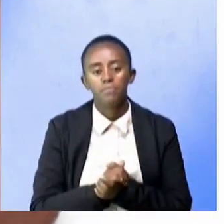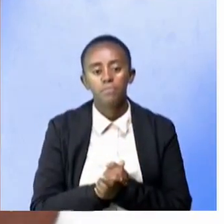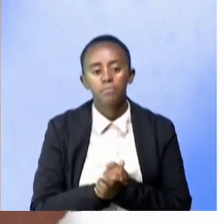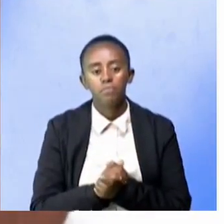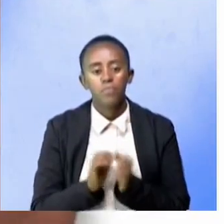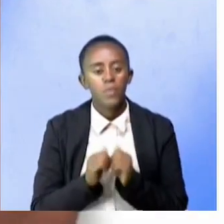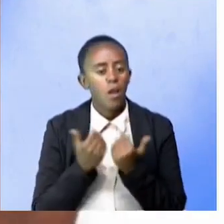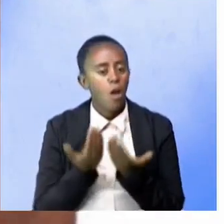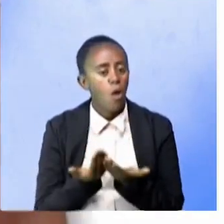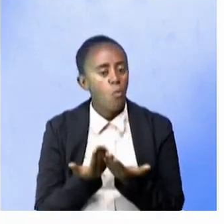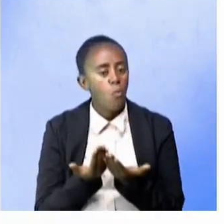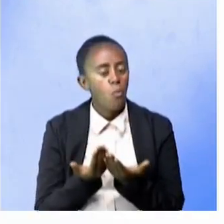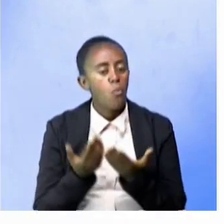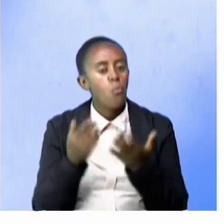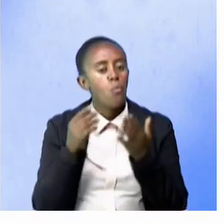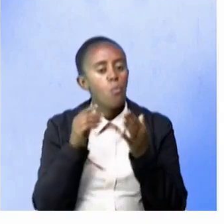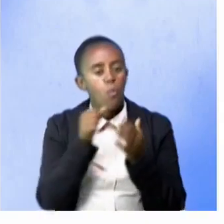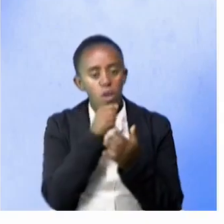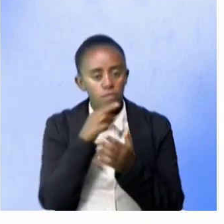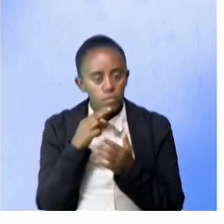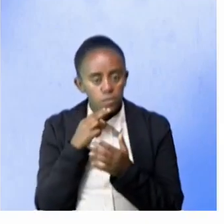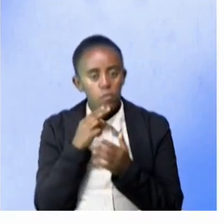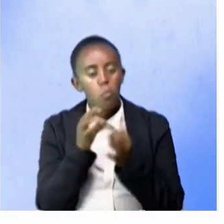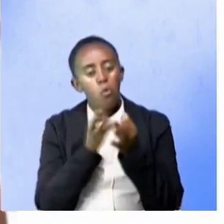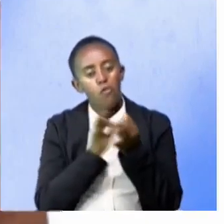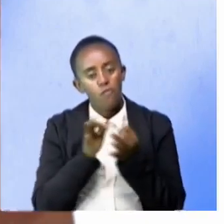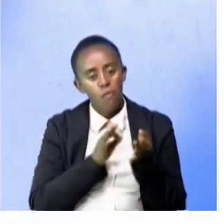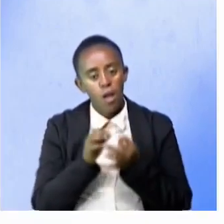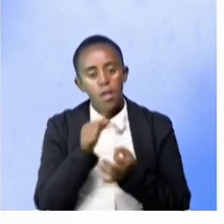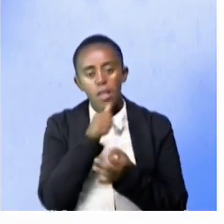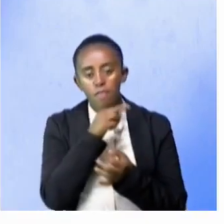How the adverbs are modifying a verb.